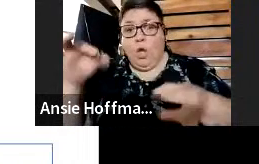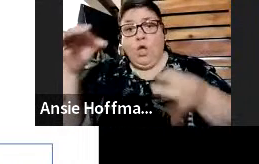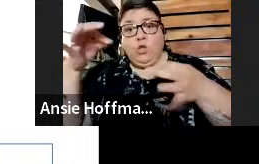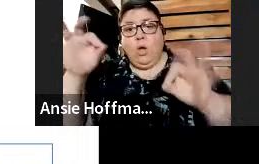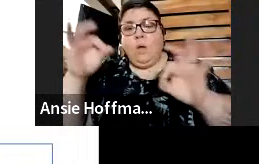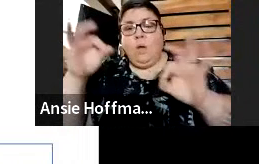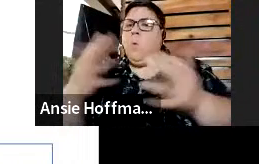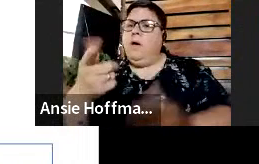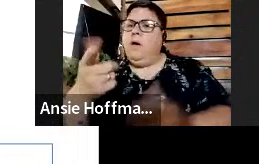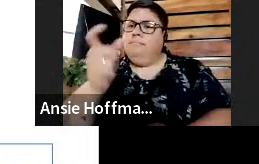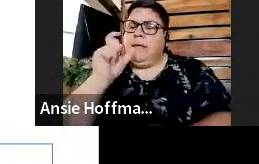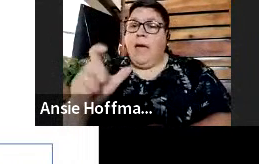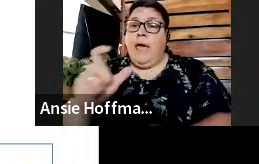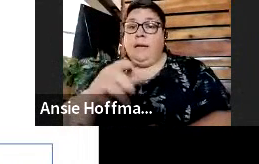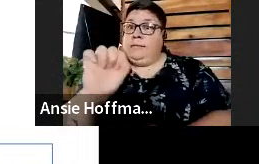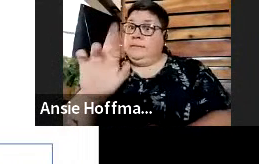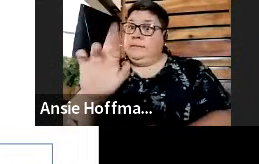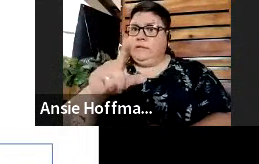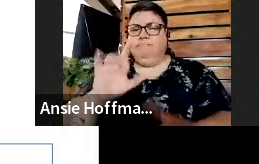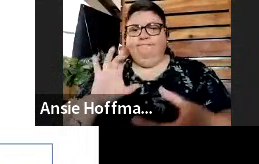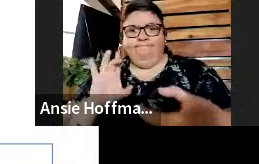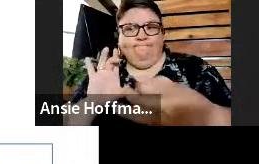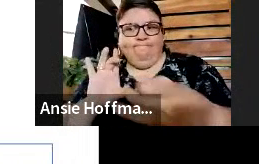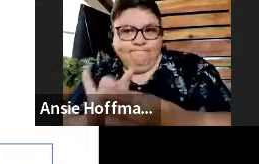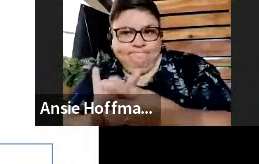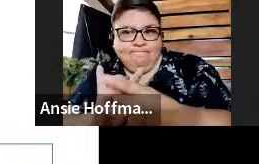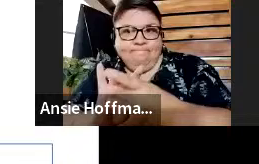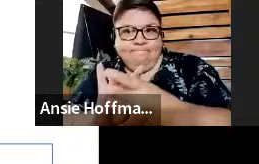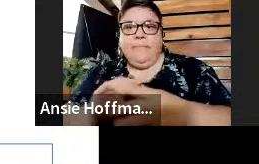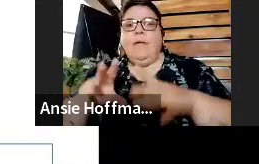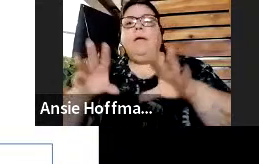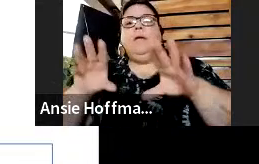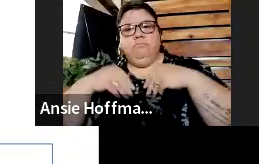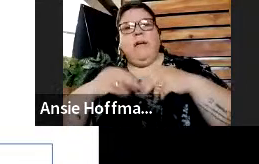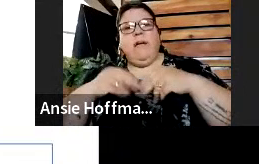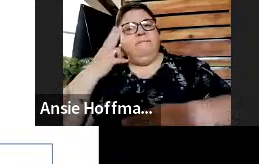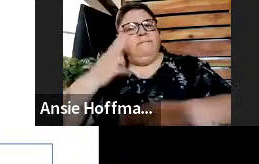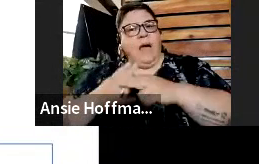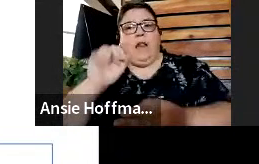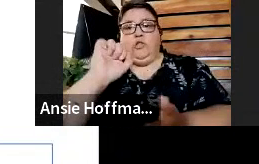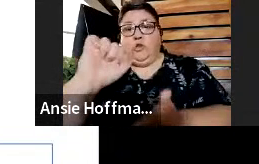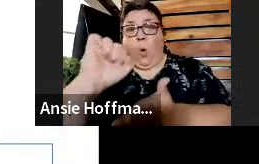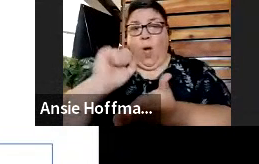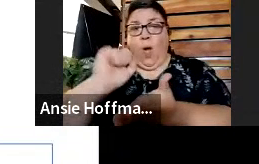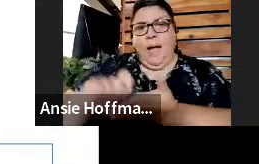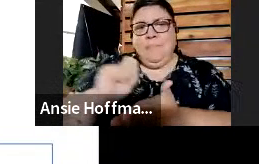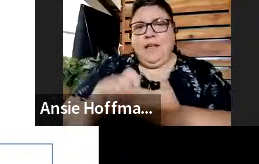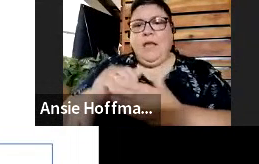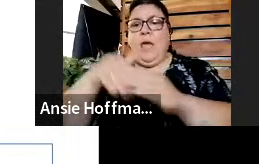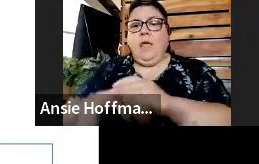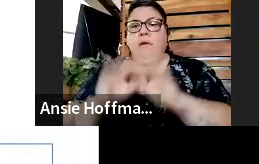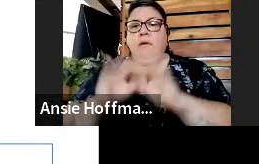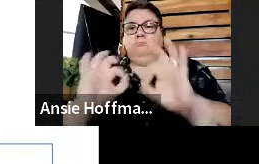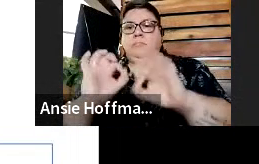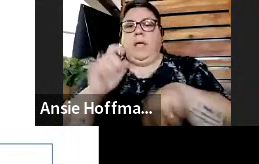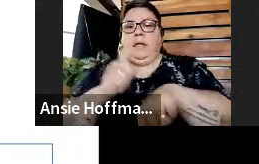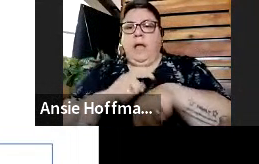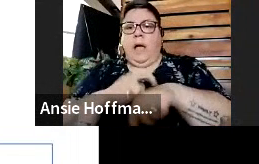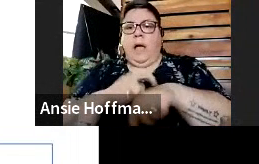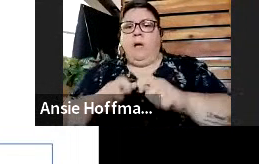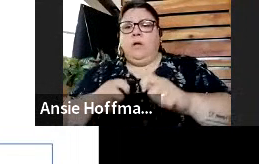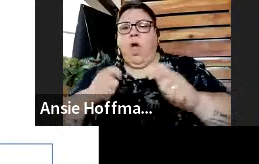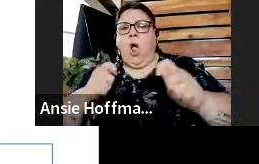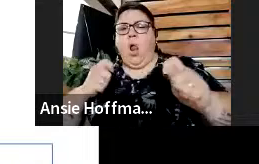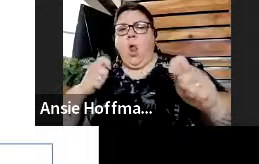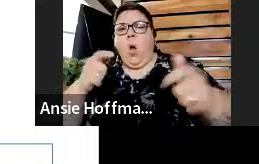SARS commits to finalizing your application within reasonable times.